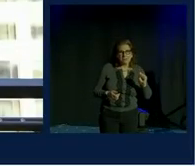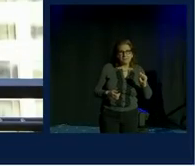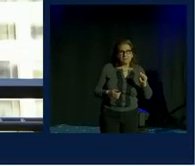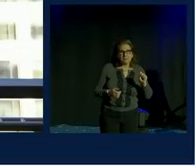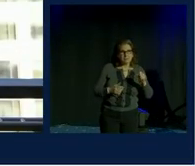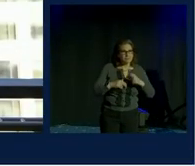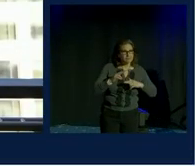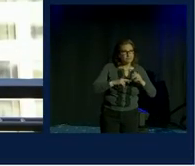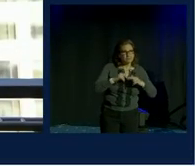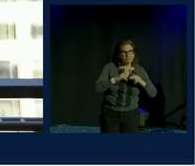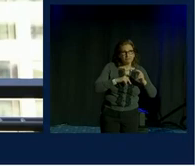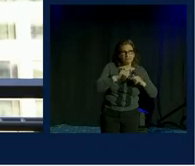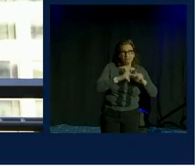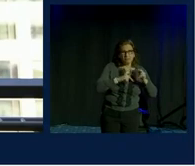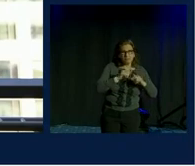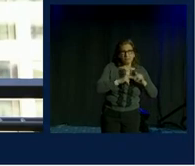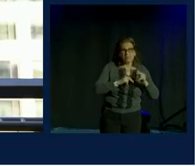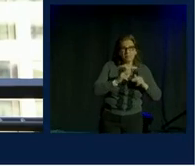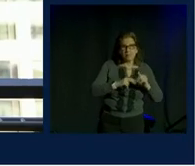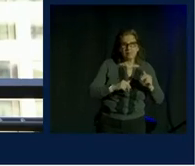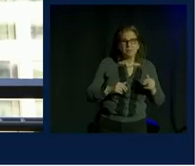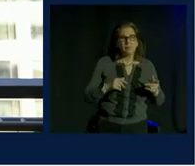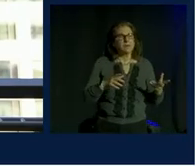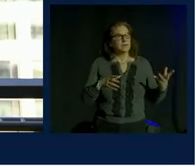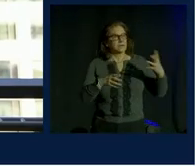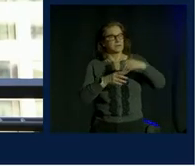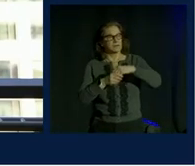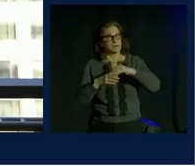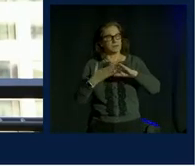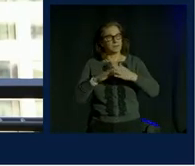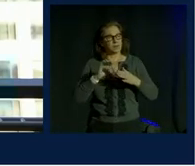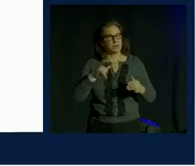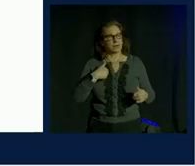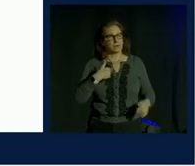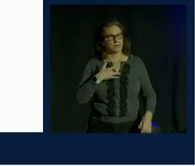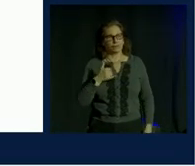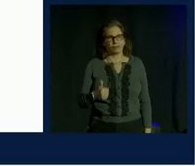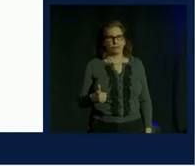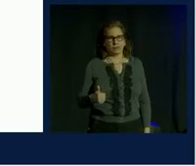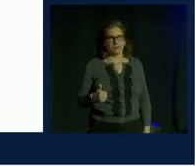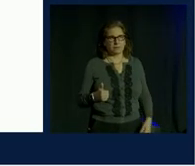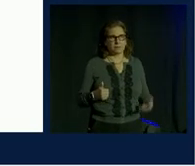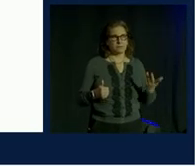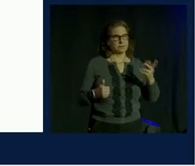of a community here, so I'm feeling pretty good about living here in 555.